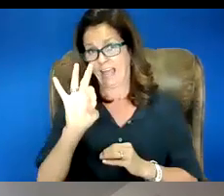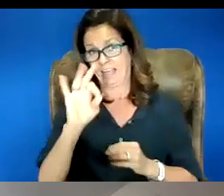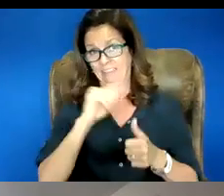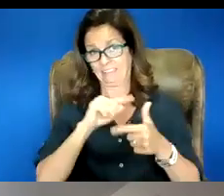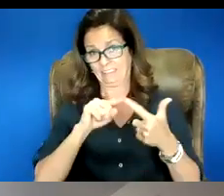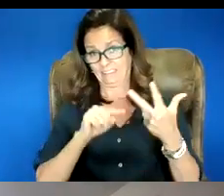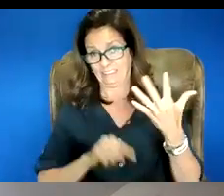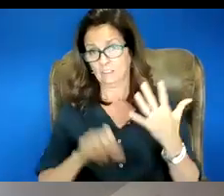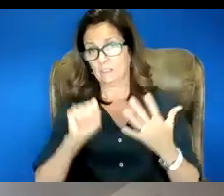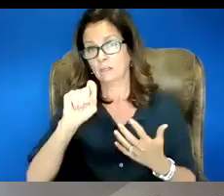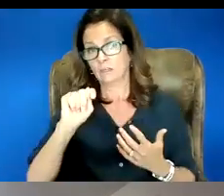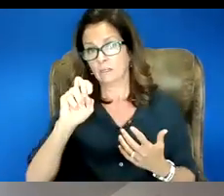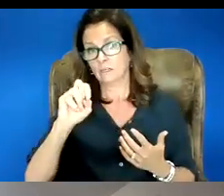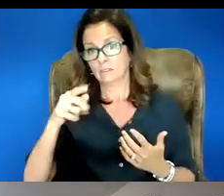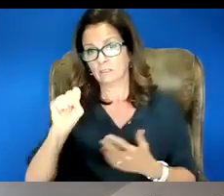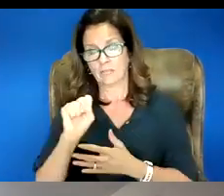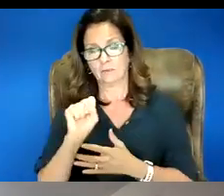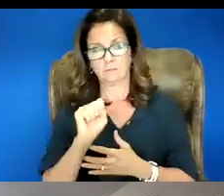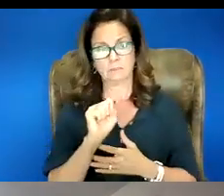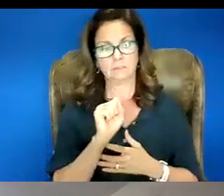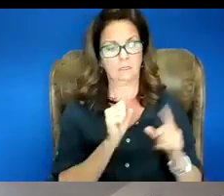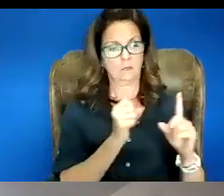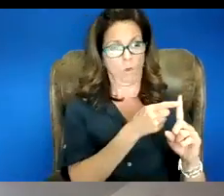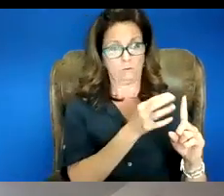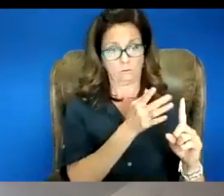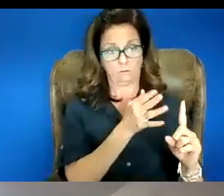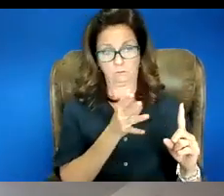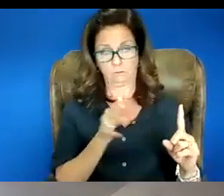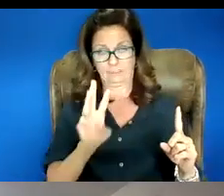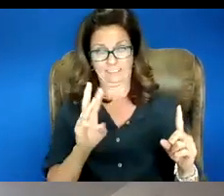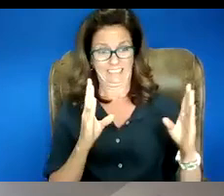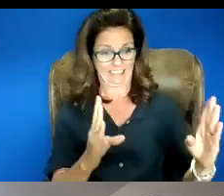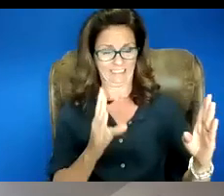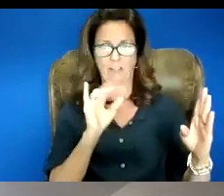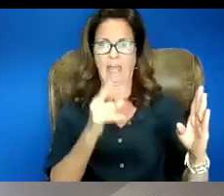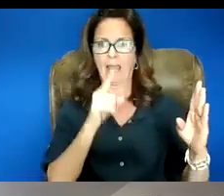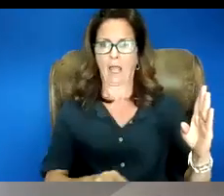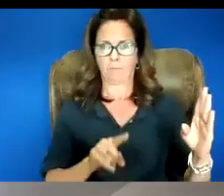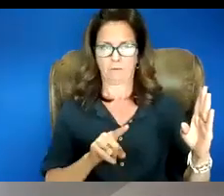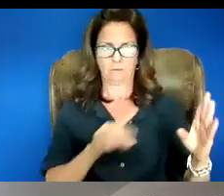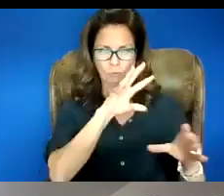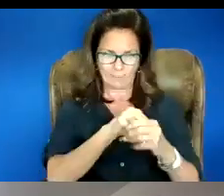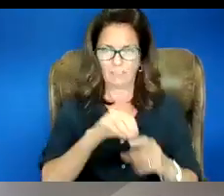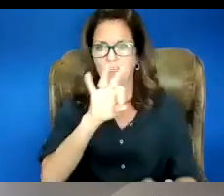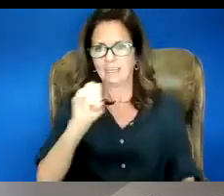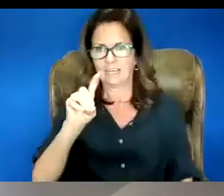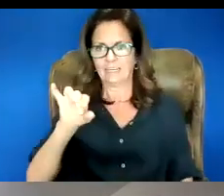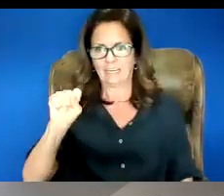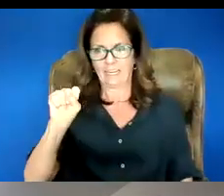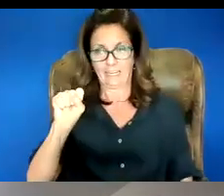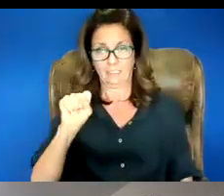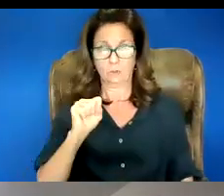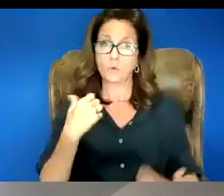5 or 6, actually, the first 6 steps happen in the first 90 days. So we start off with this intensive